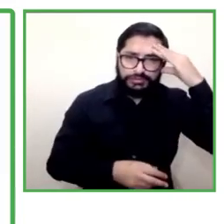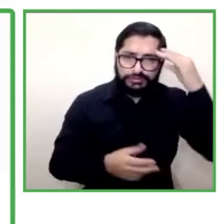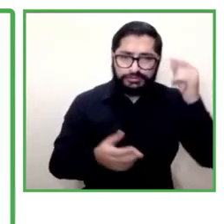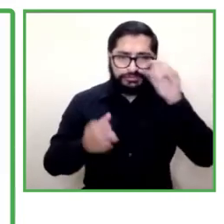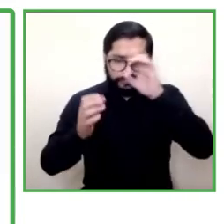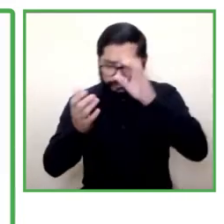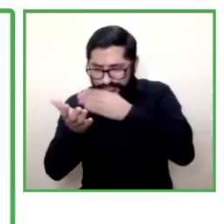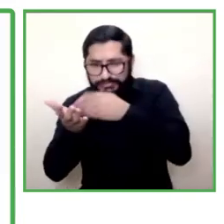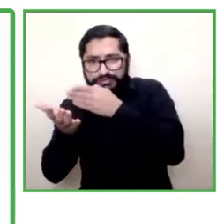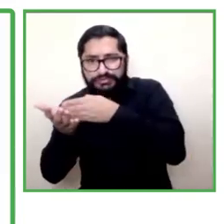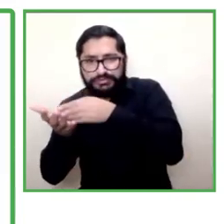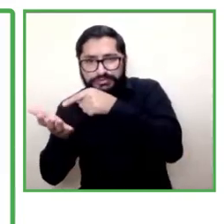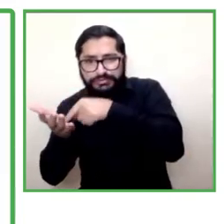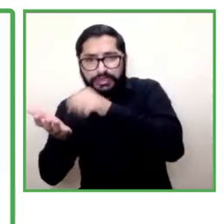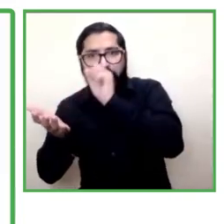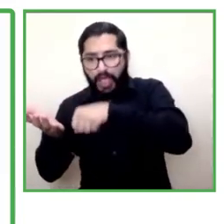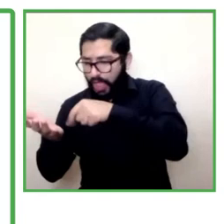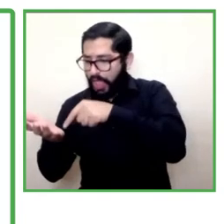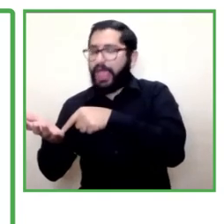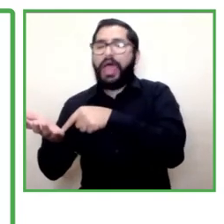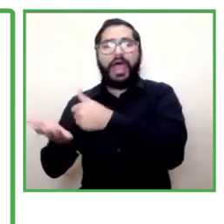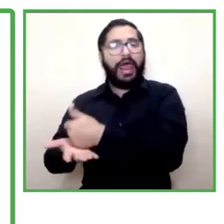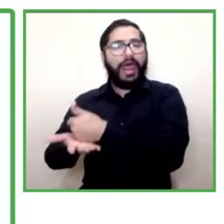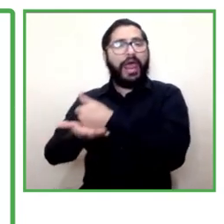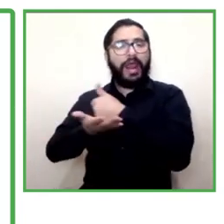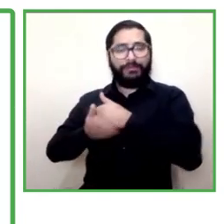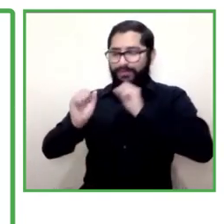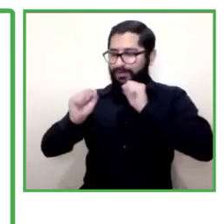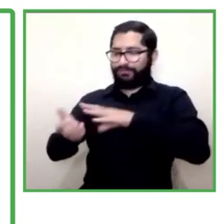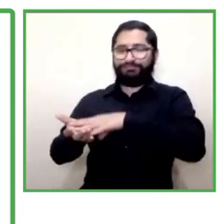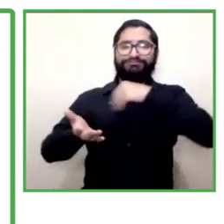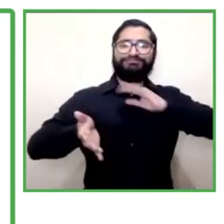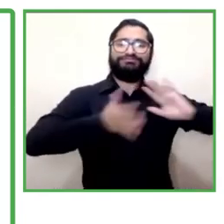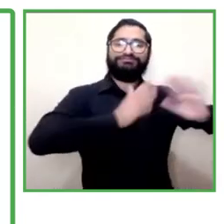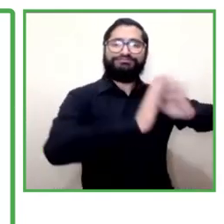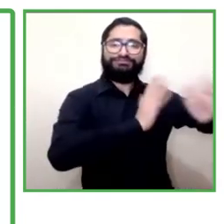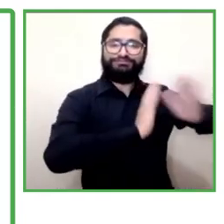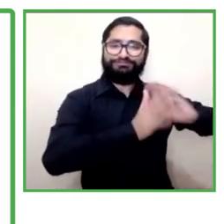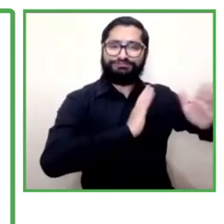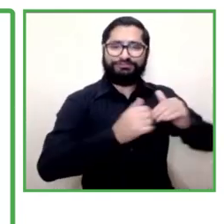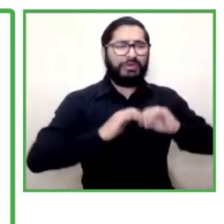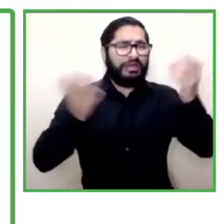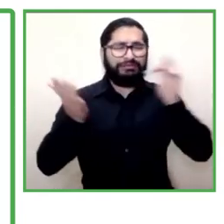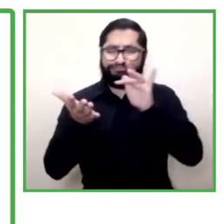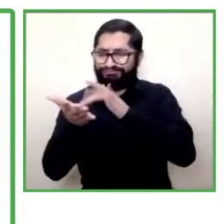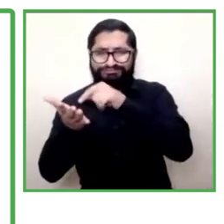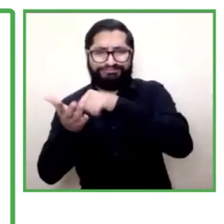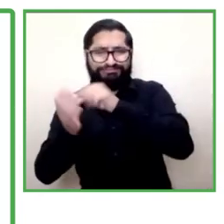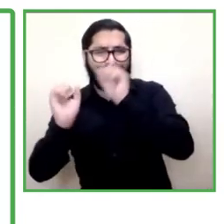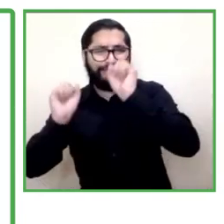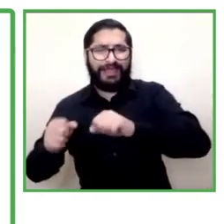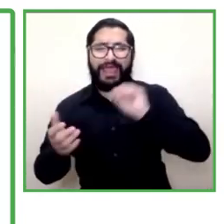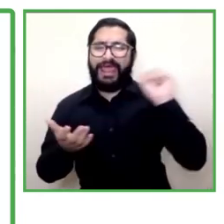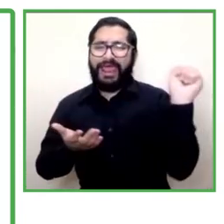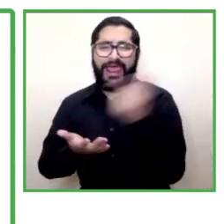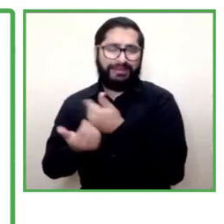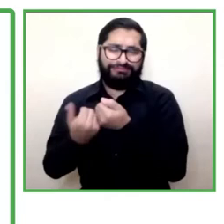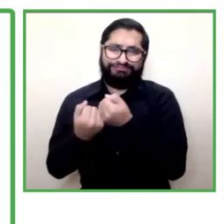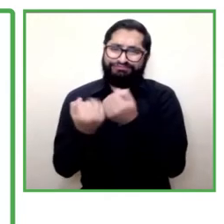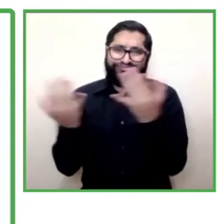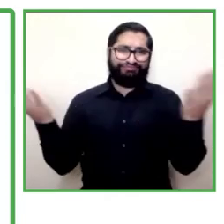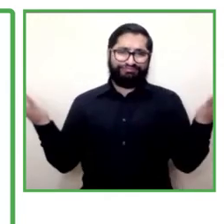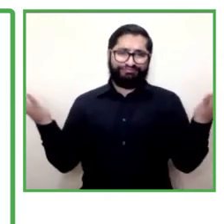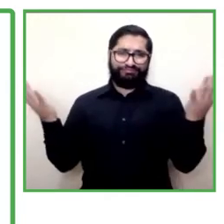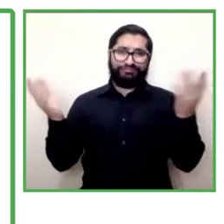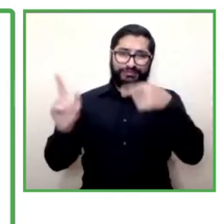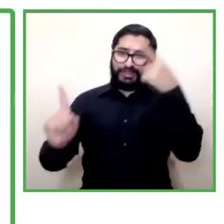So our goal for the application, and that I think we have and are on our way to achieving, is that we are improving access to learning sign